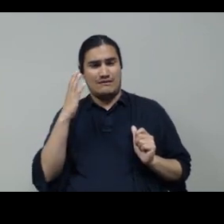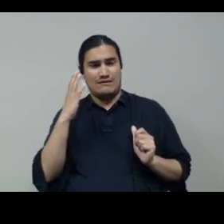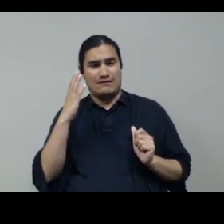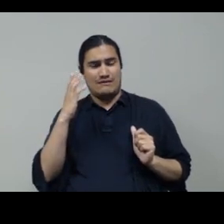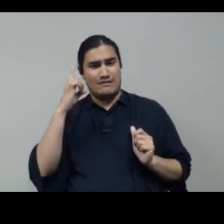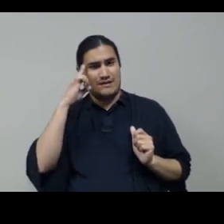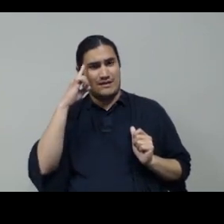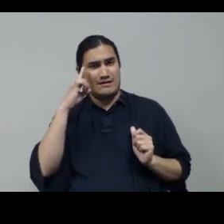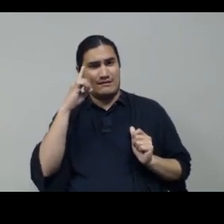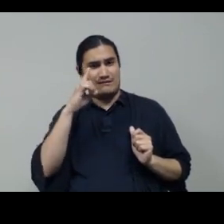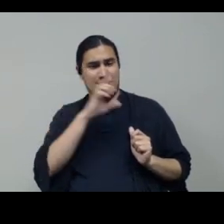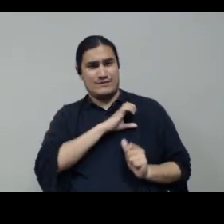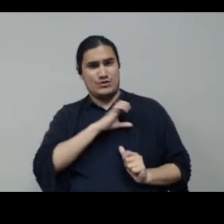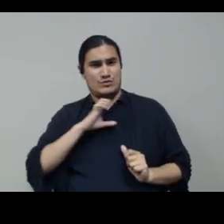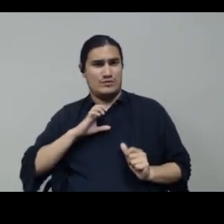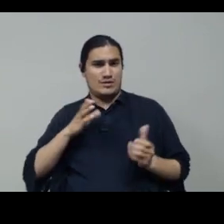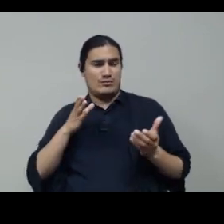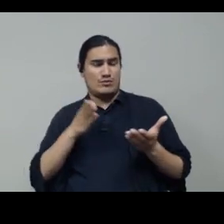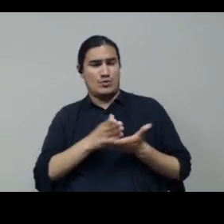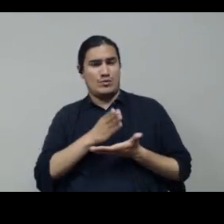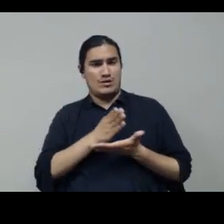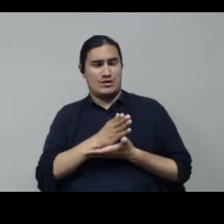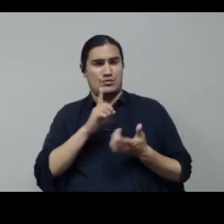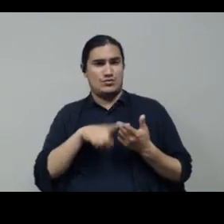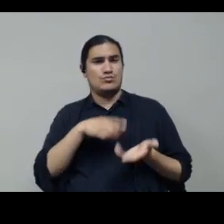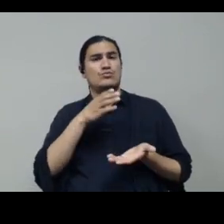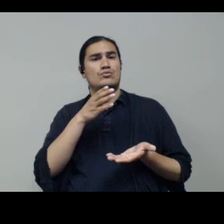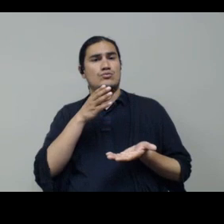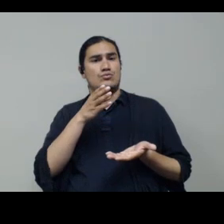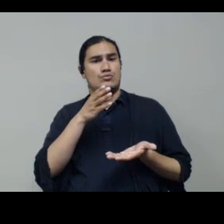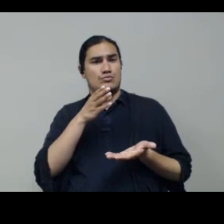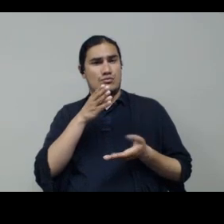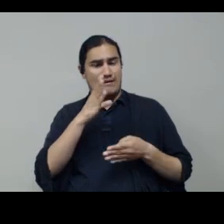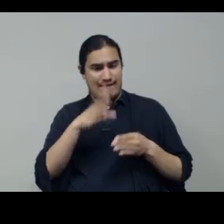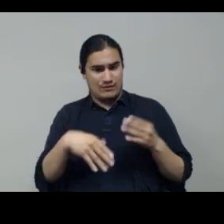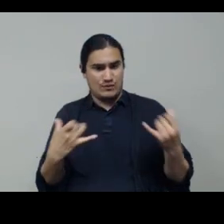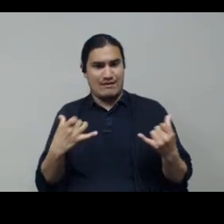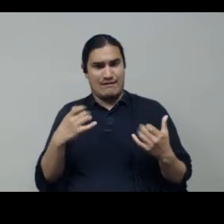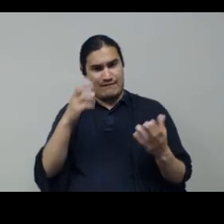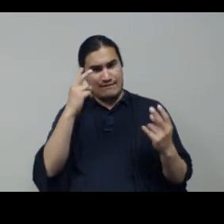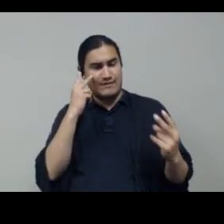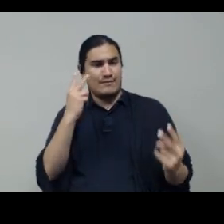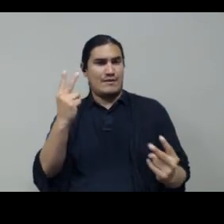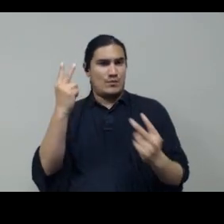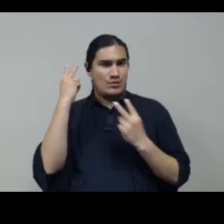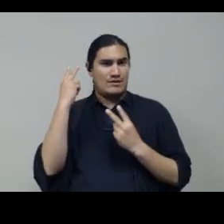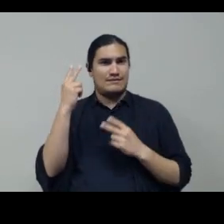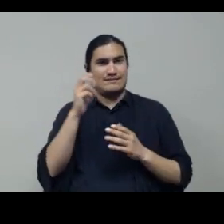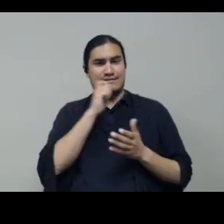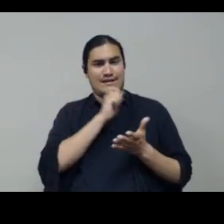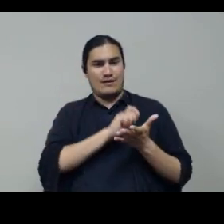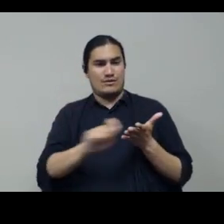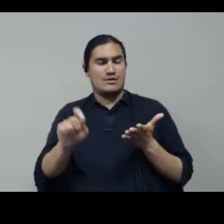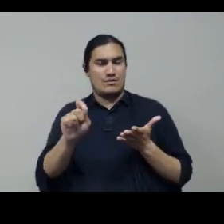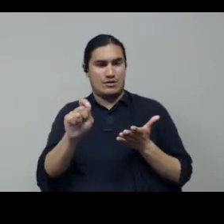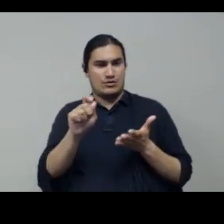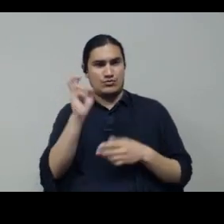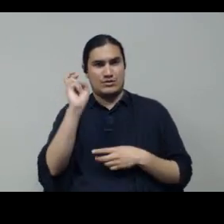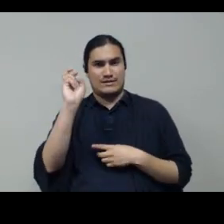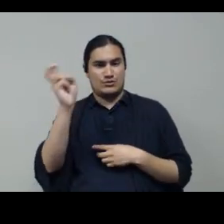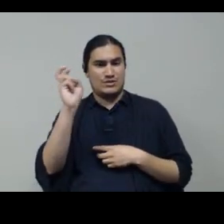it would be appropriate to adjourn today in the memory of Secretary of Transportation, Norman Y.